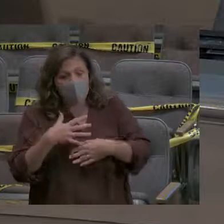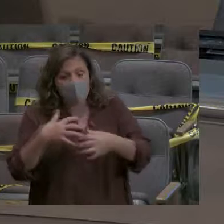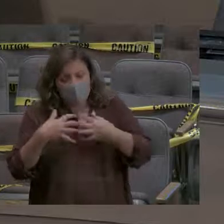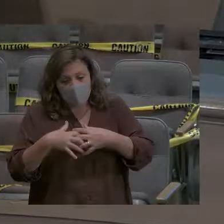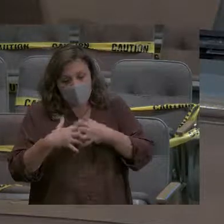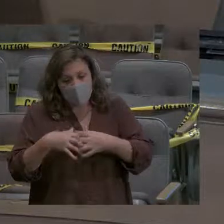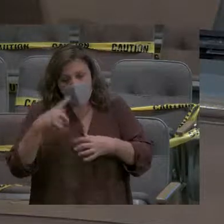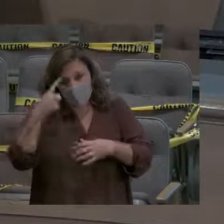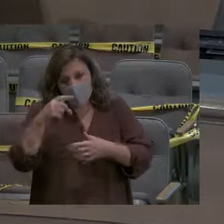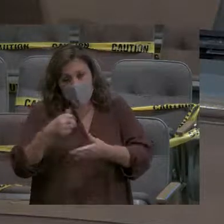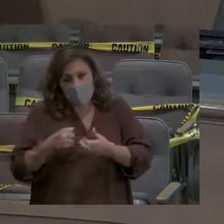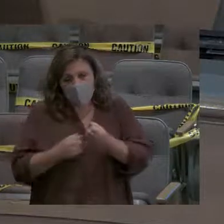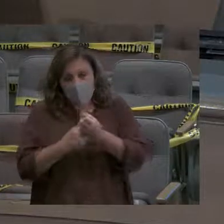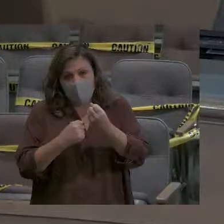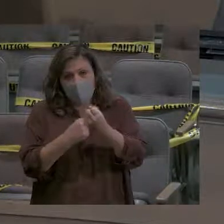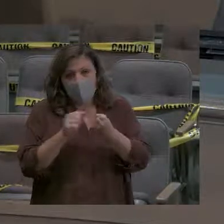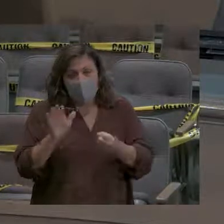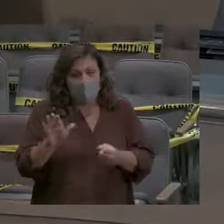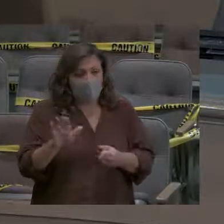them.